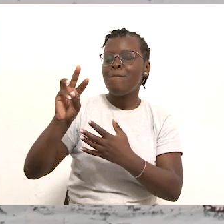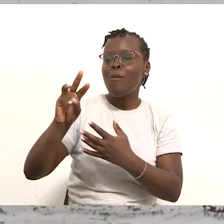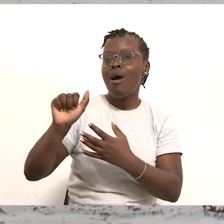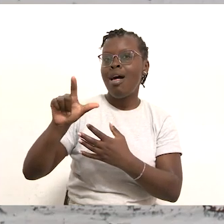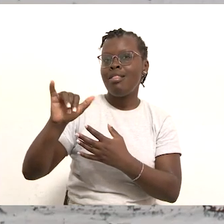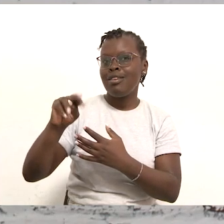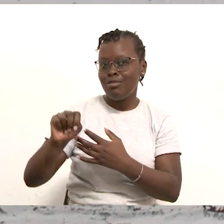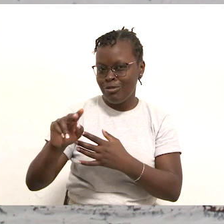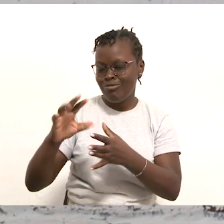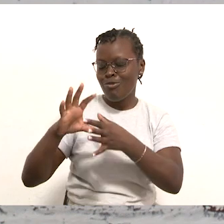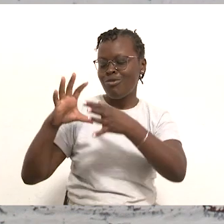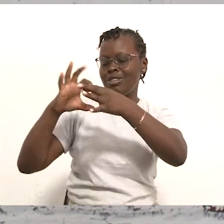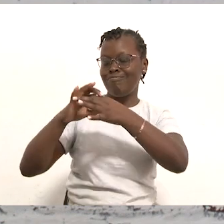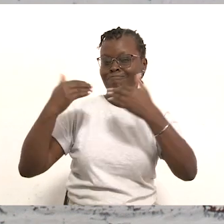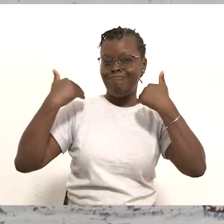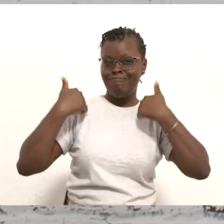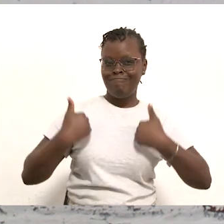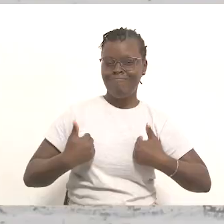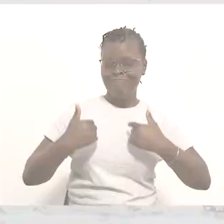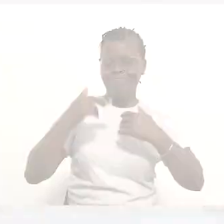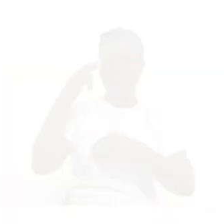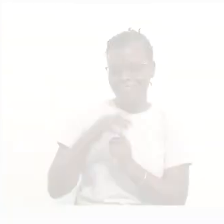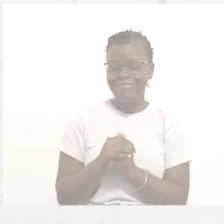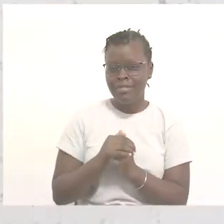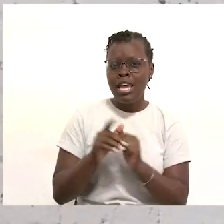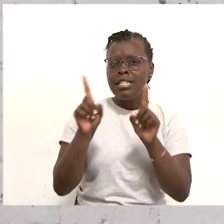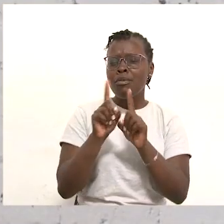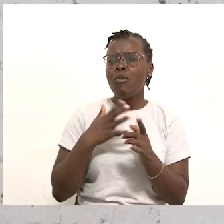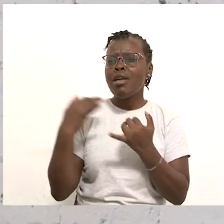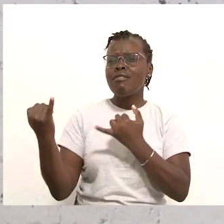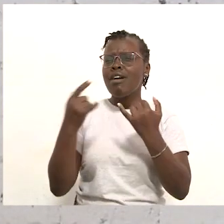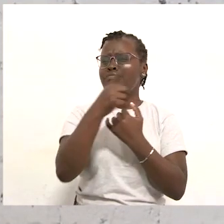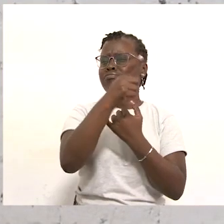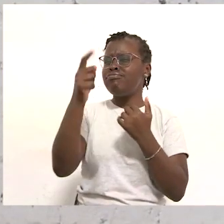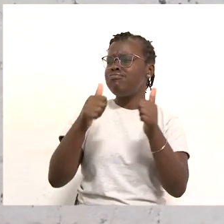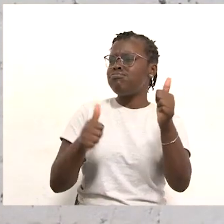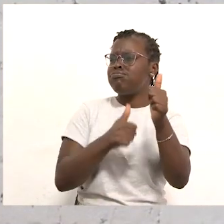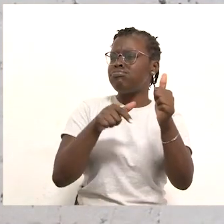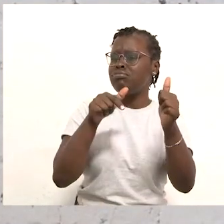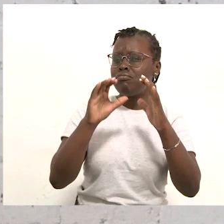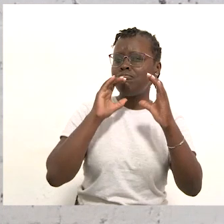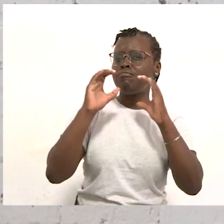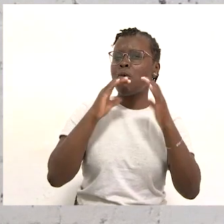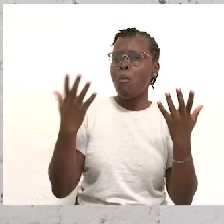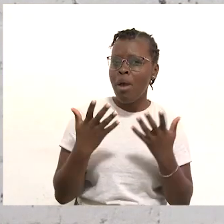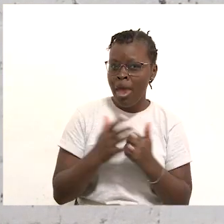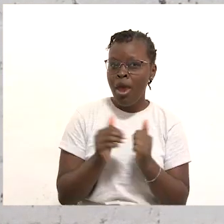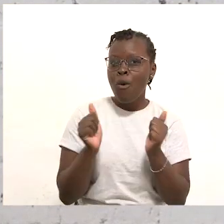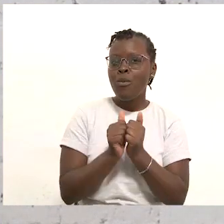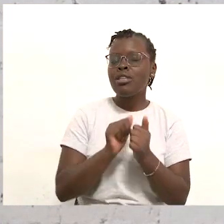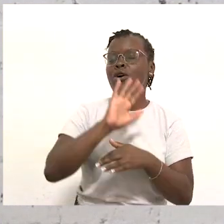we are delighted to be joined by our sign language interpreter, Ms. Rose Omolo. And we invite you to follow along the conversation on X, with the